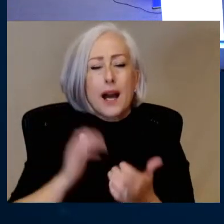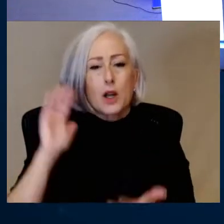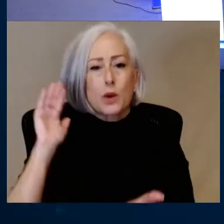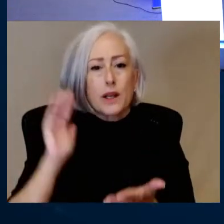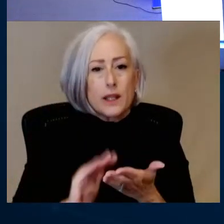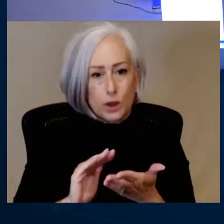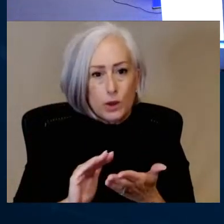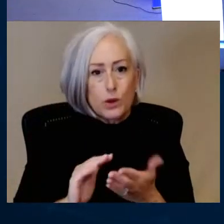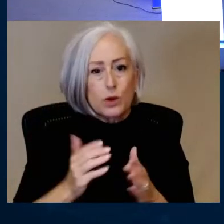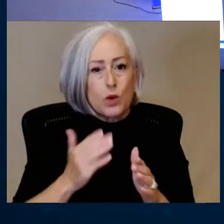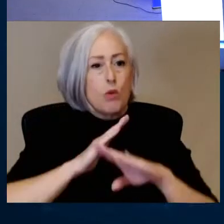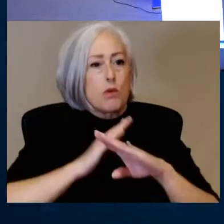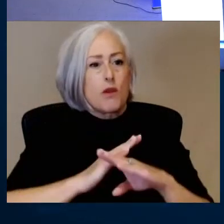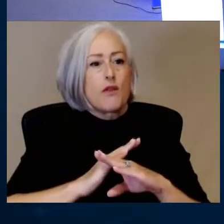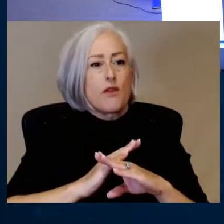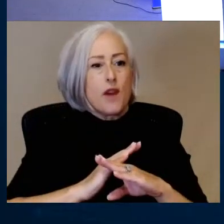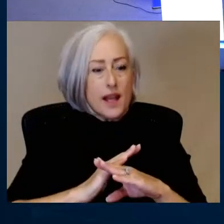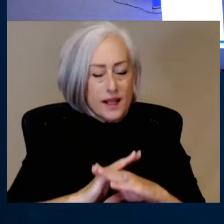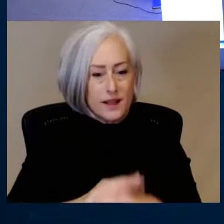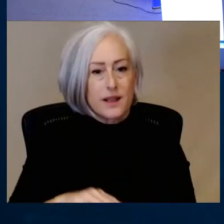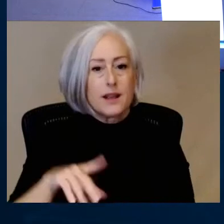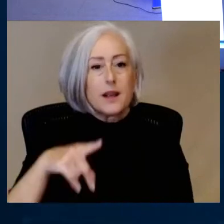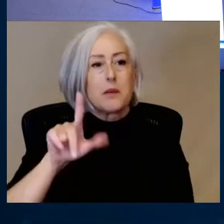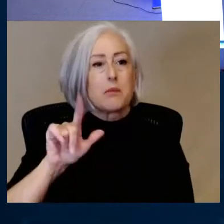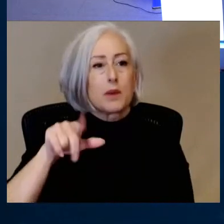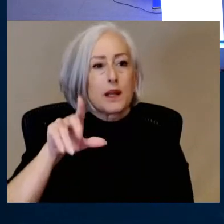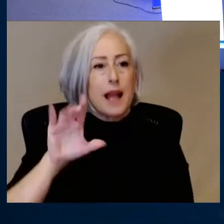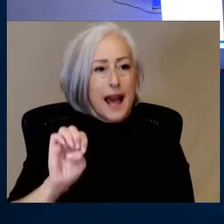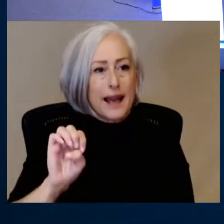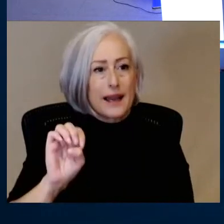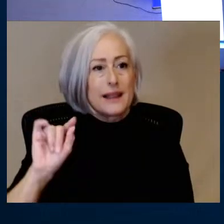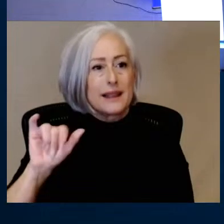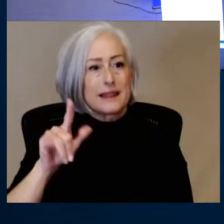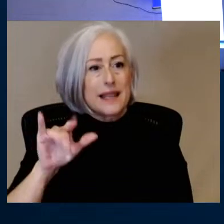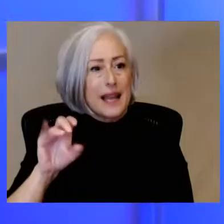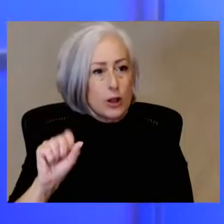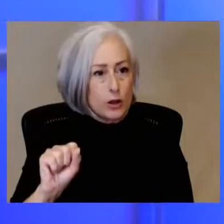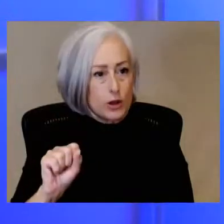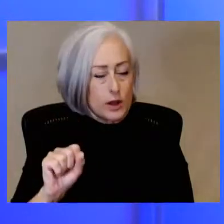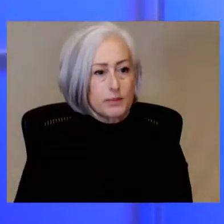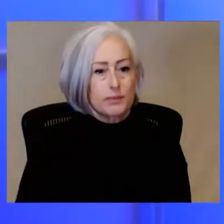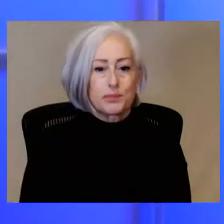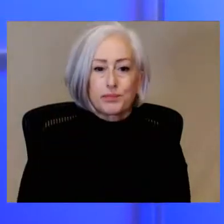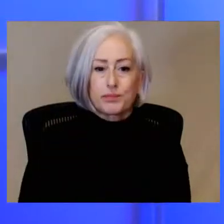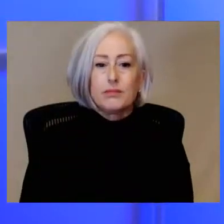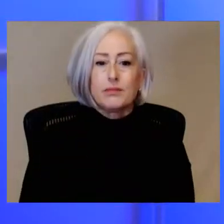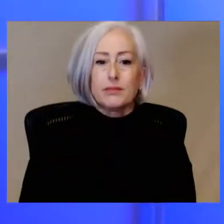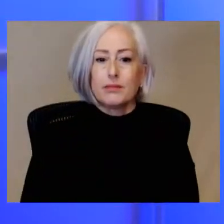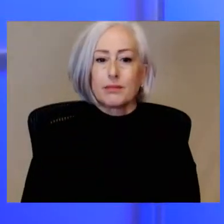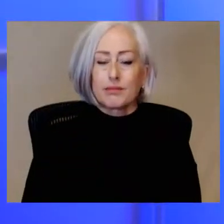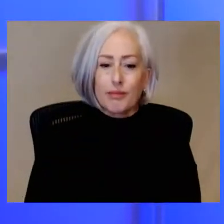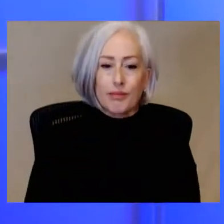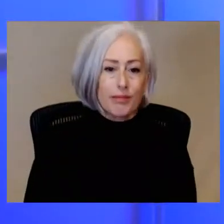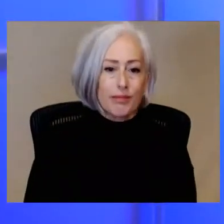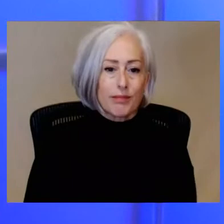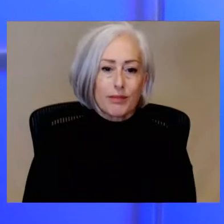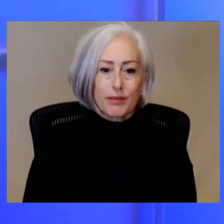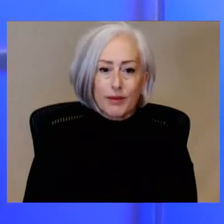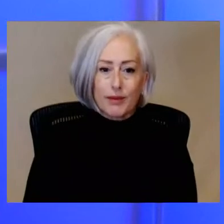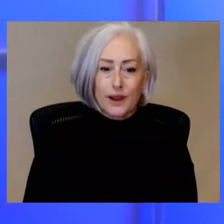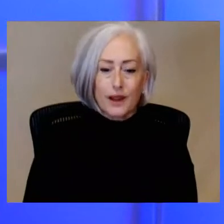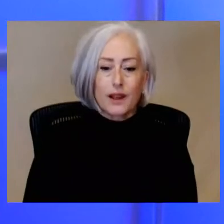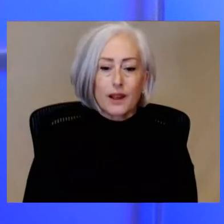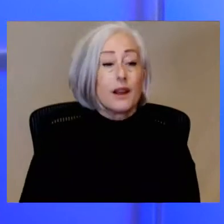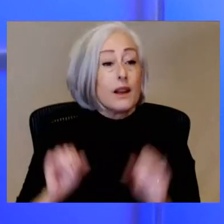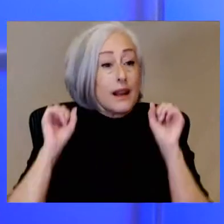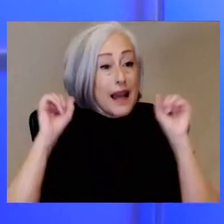tangles? All right. How do we get rid of those plaques and tangles? Yeah. Well, we haven't, things like exercise and